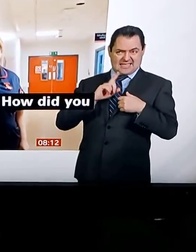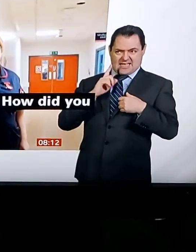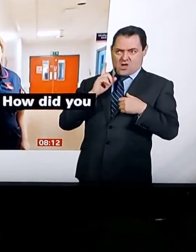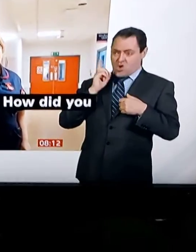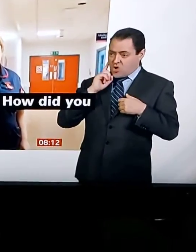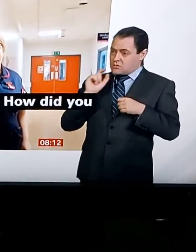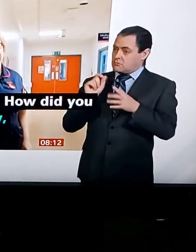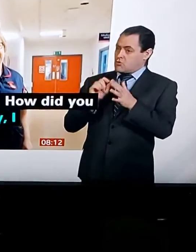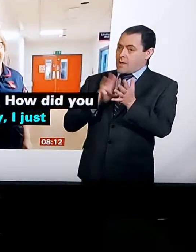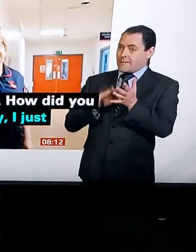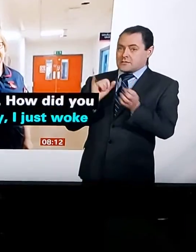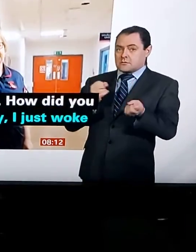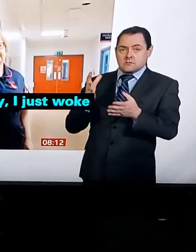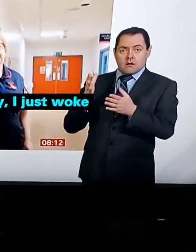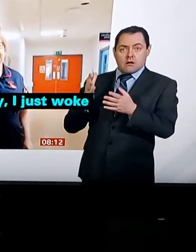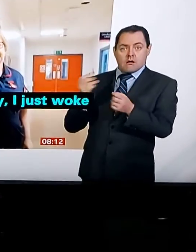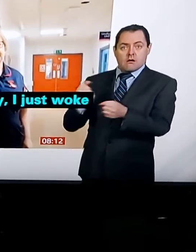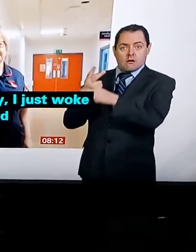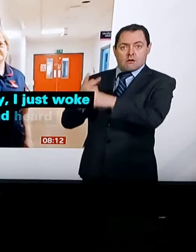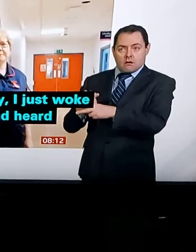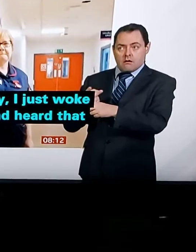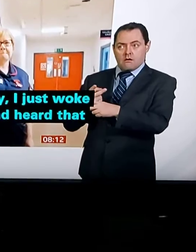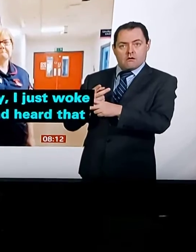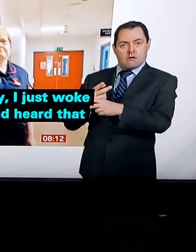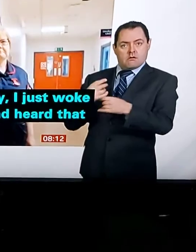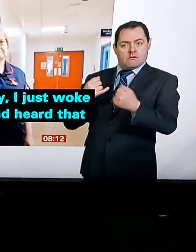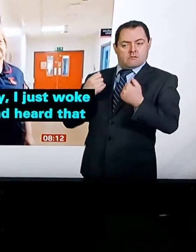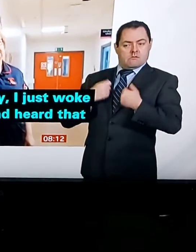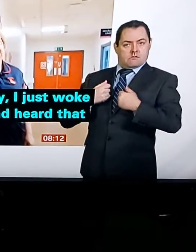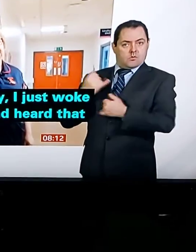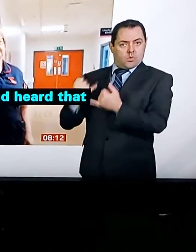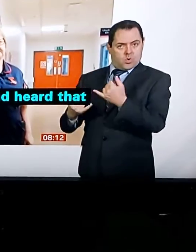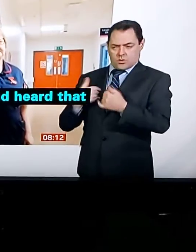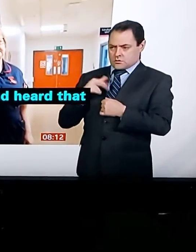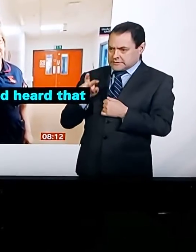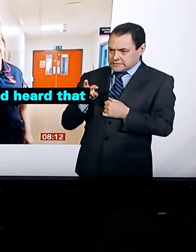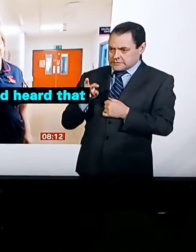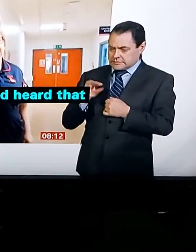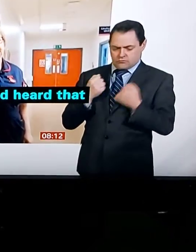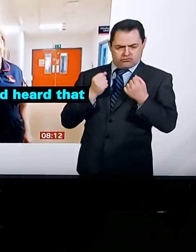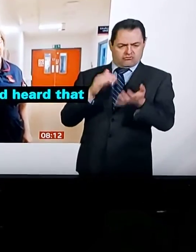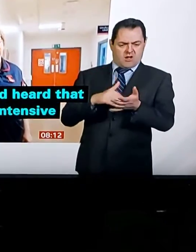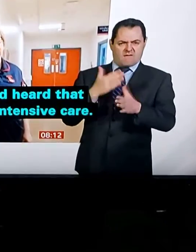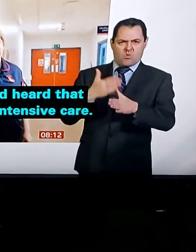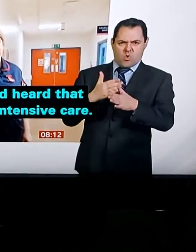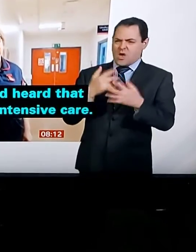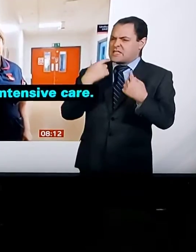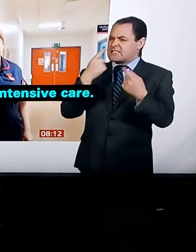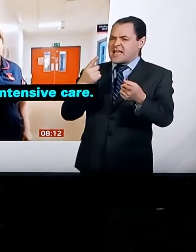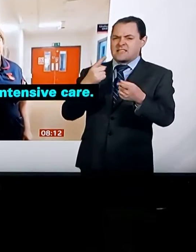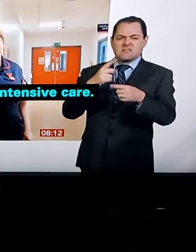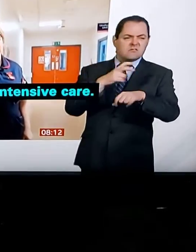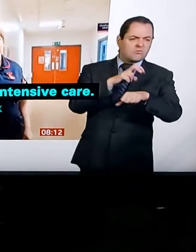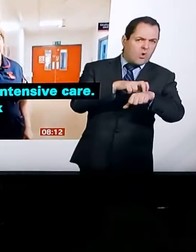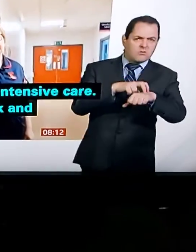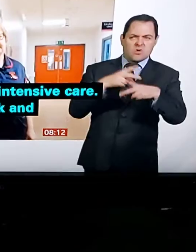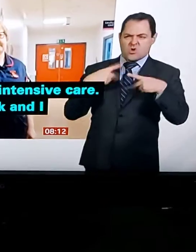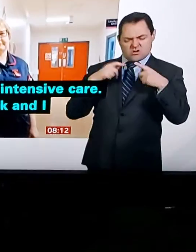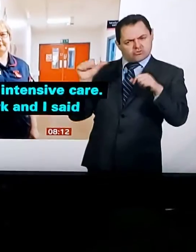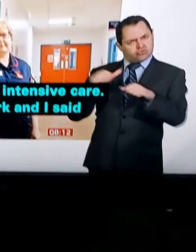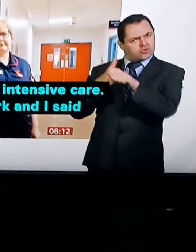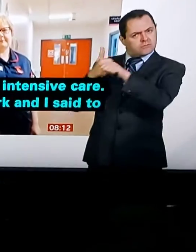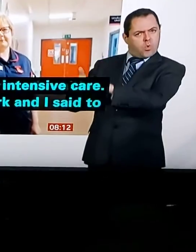news that Boris obviously had deteriorated, gone into intensive care. I was driving to work and I just said to the doctors and the nurses, you know, we need to show our support